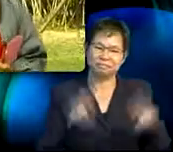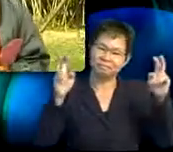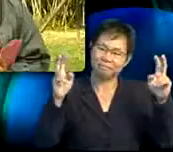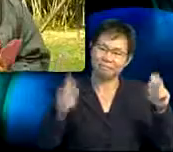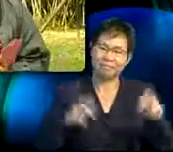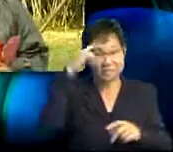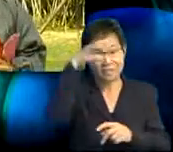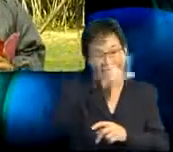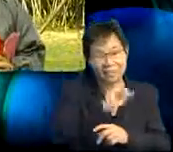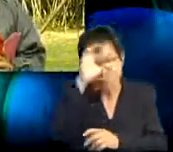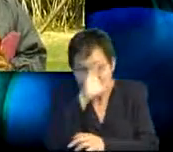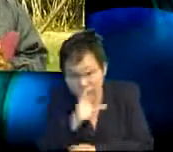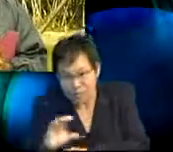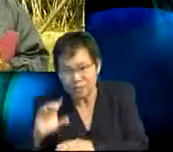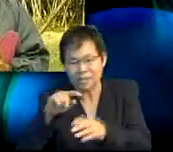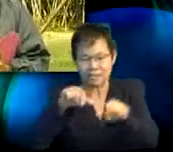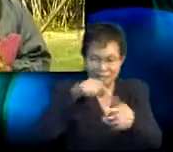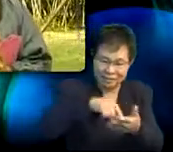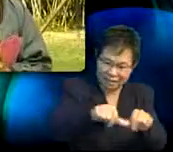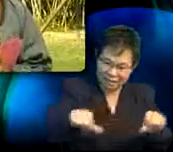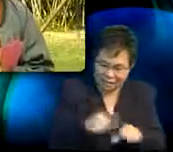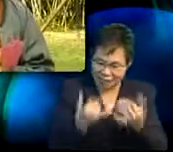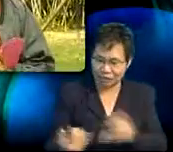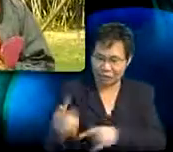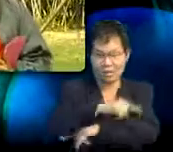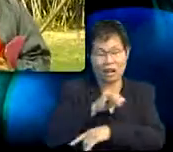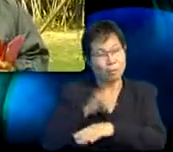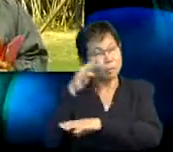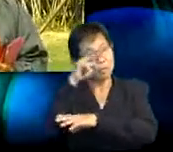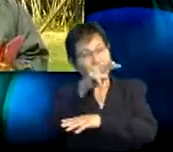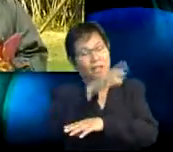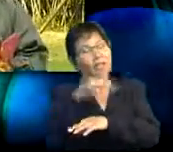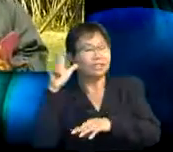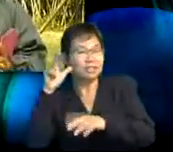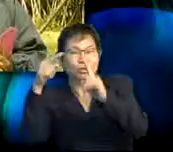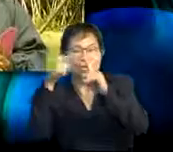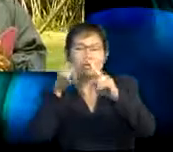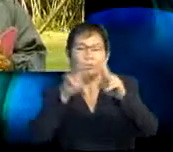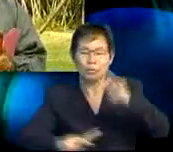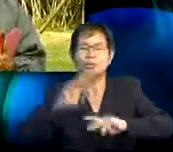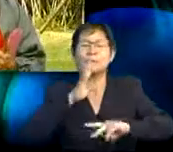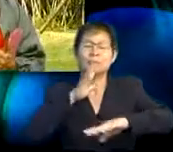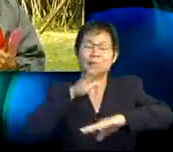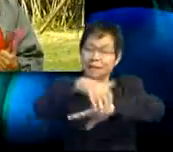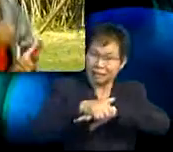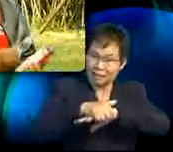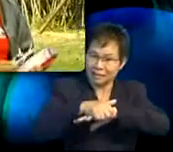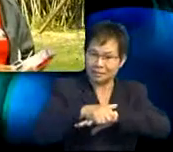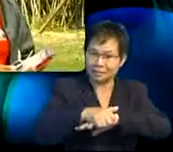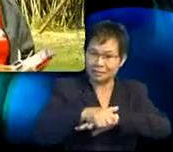Guess I'll be snooping around this area today. I'll be watching and listening to people speaking English.